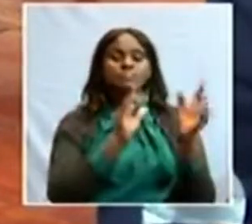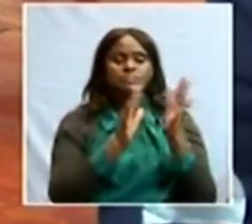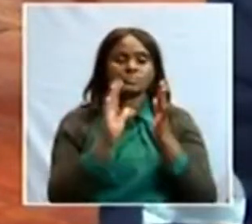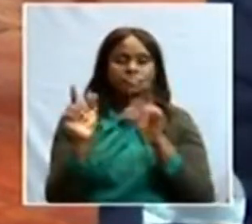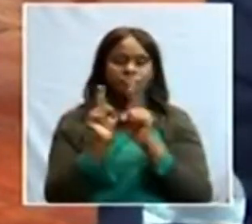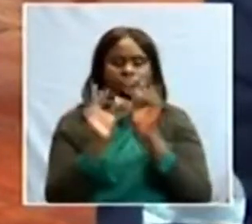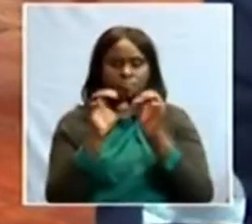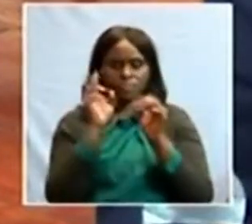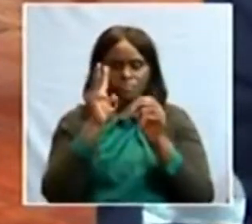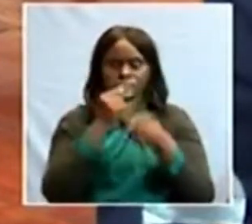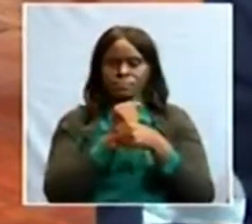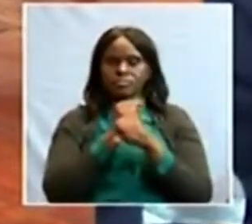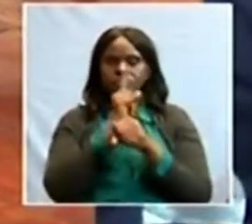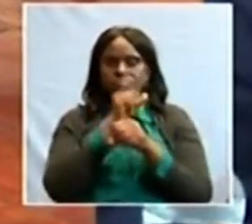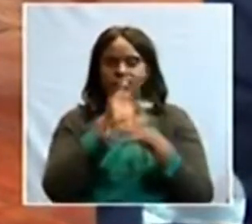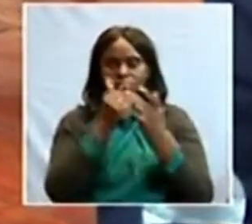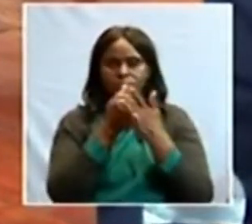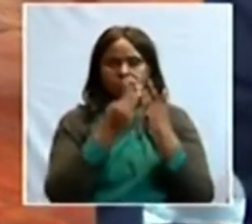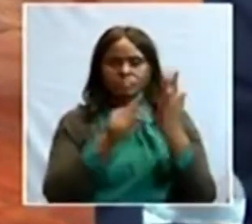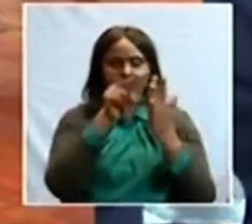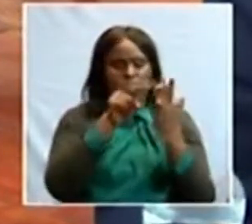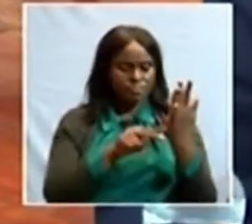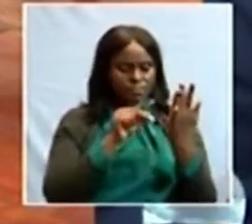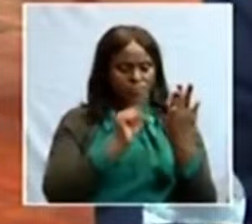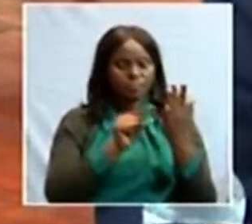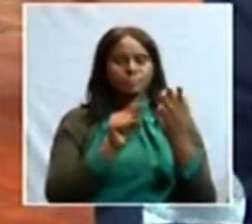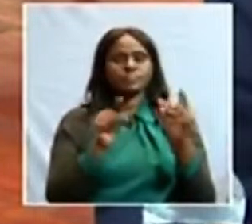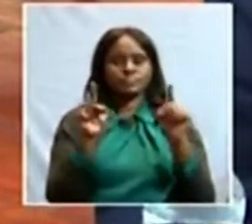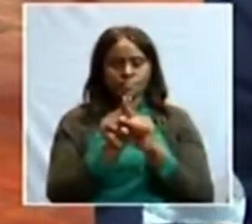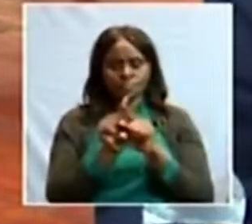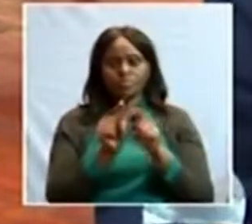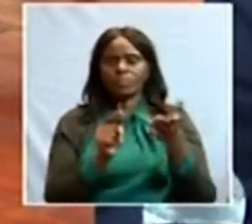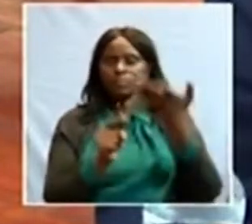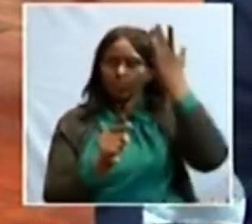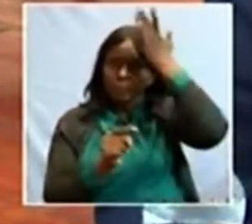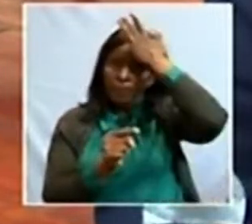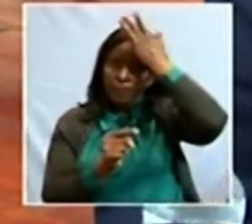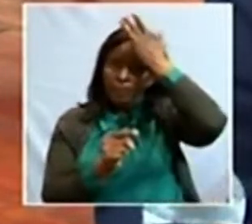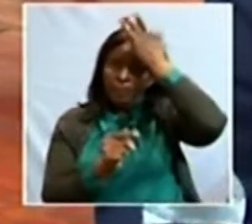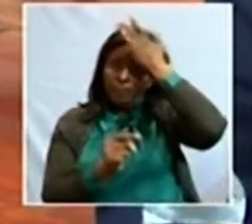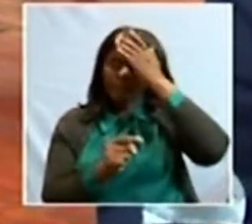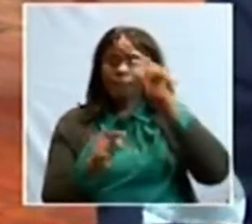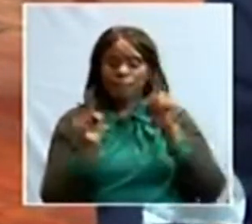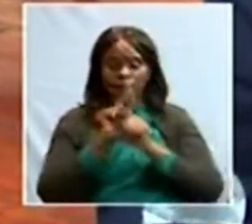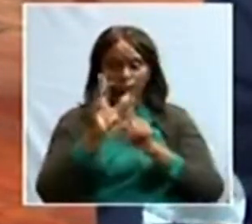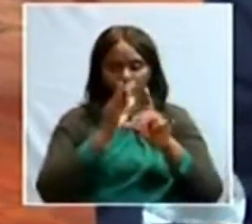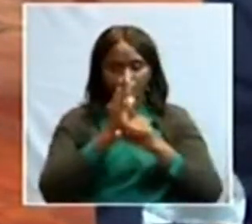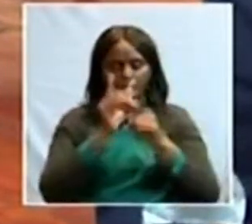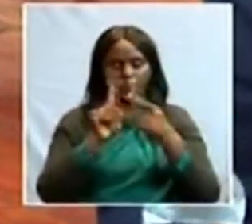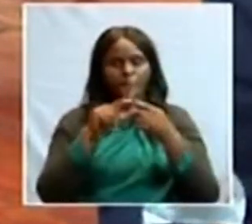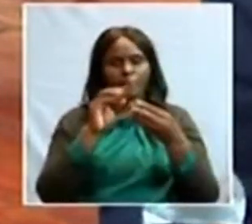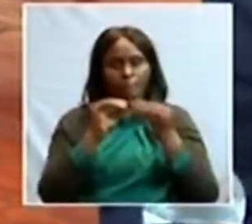the Council will ensure that the evaluation roll is updated. Can refer to Appendix 7.